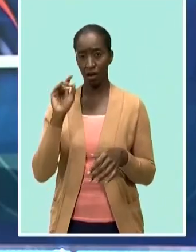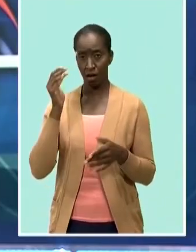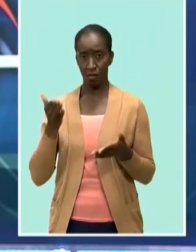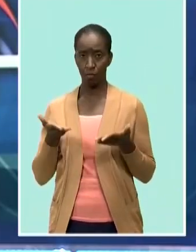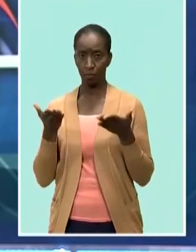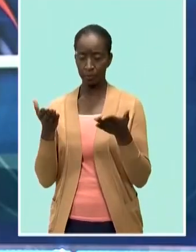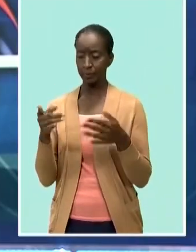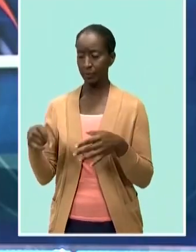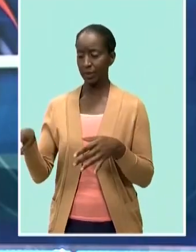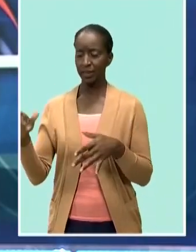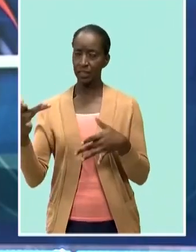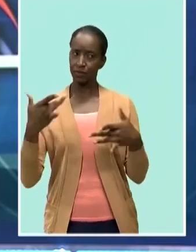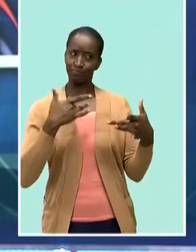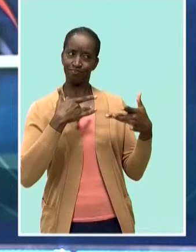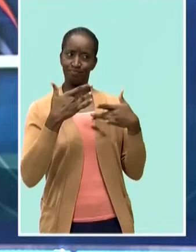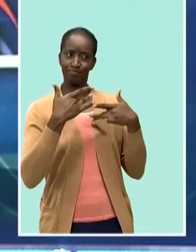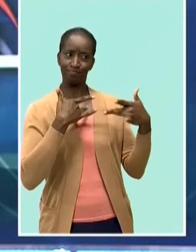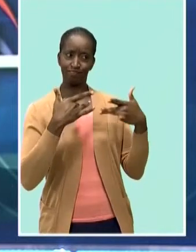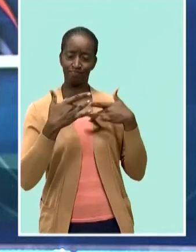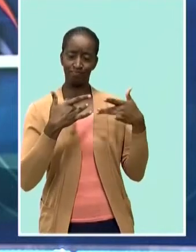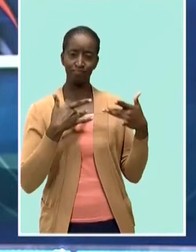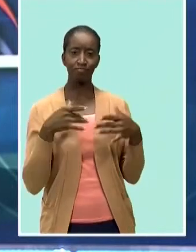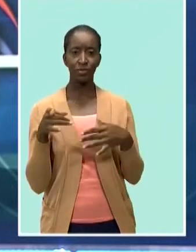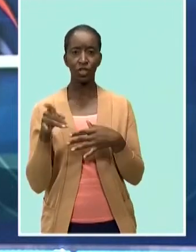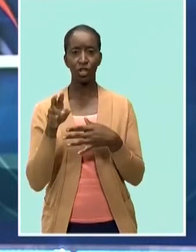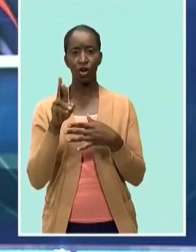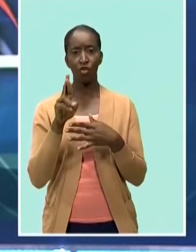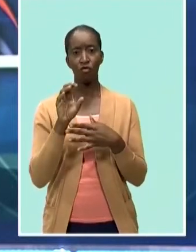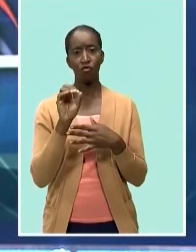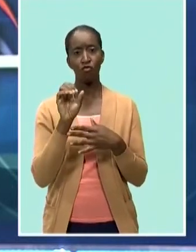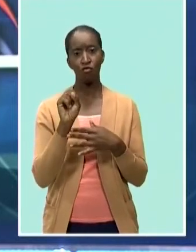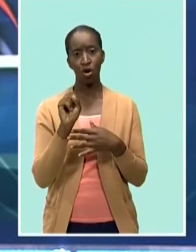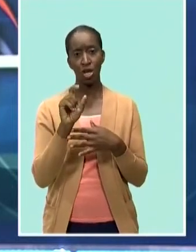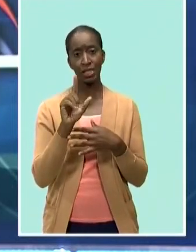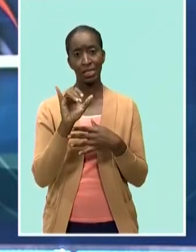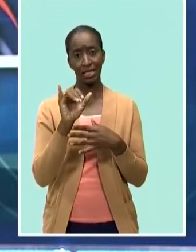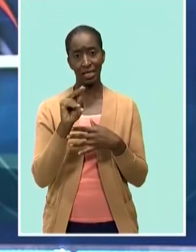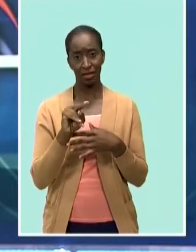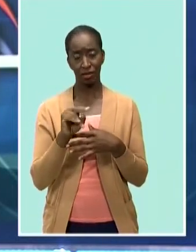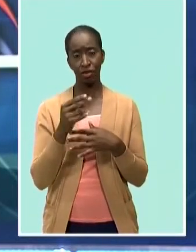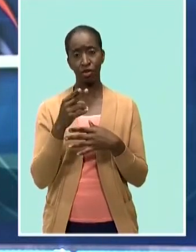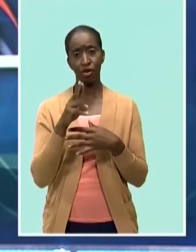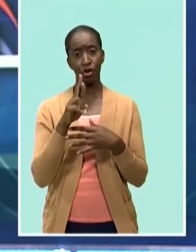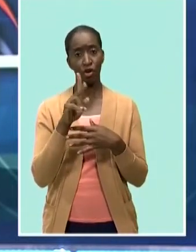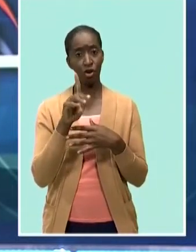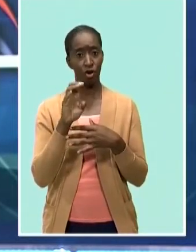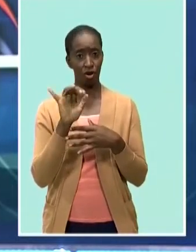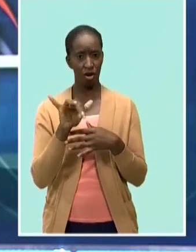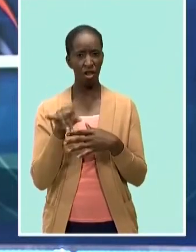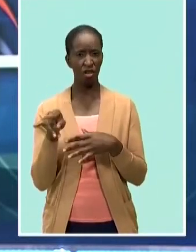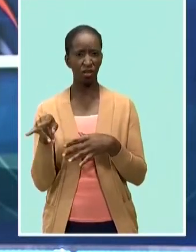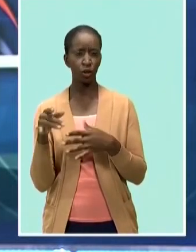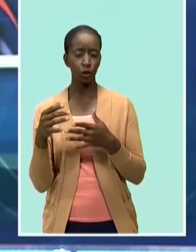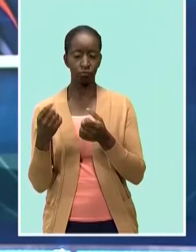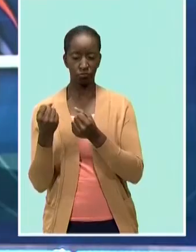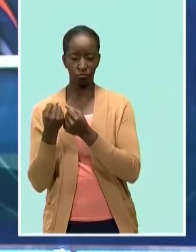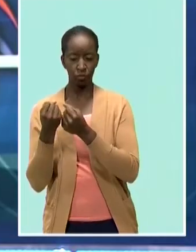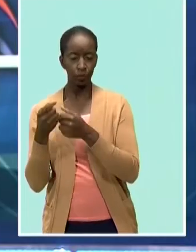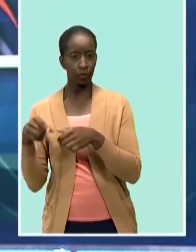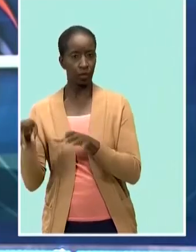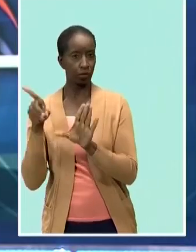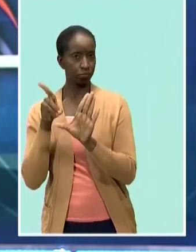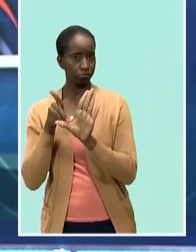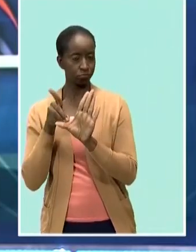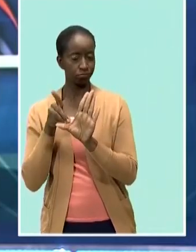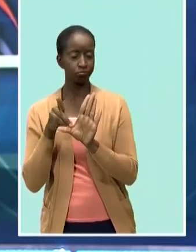raised by the Special Envoy for the Disabled, Rosalind Hurley, during the town hall meeting on petrol-based plastics at the Lloyd Erskine Sanford Centre